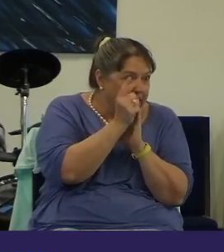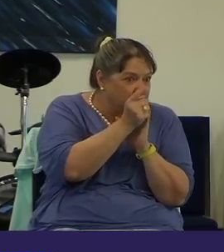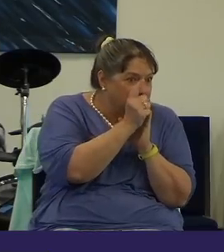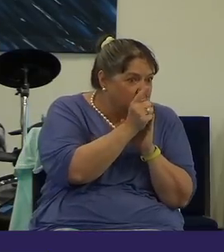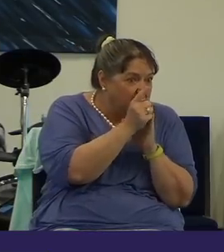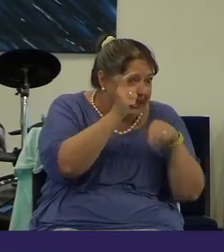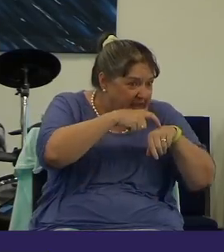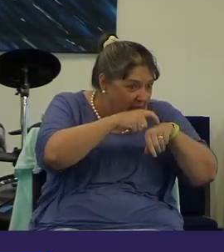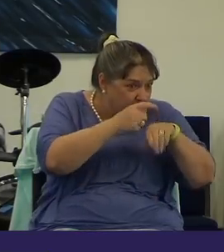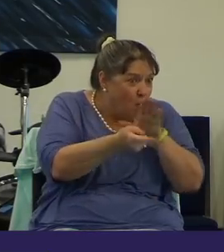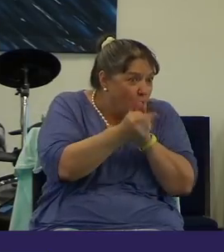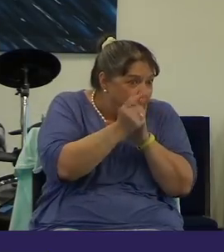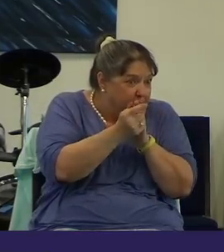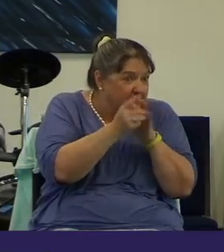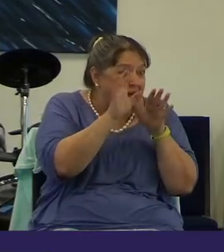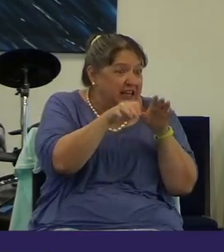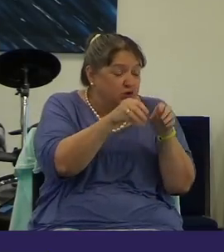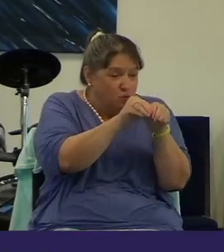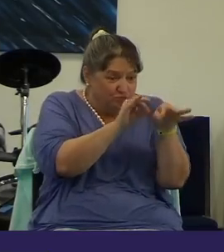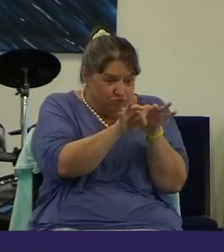to peel your egg.